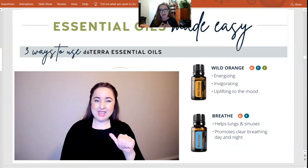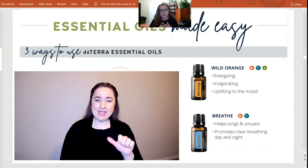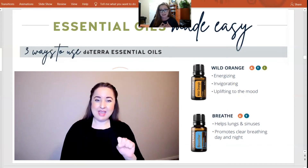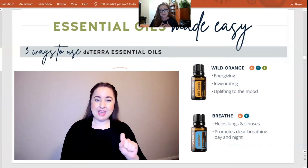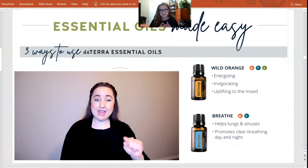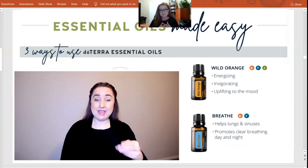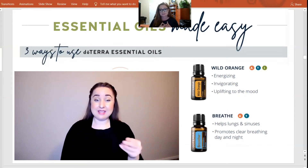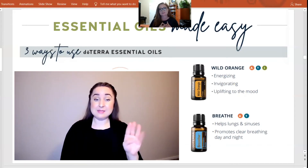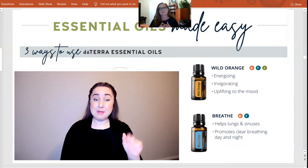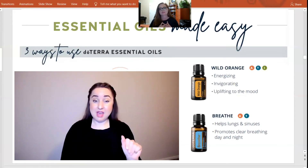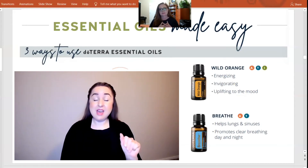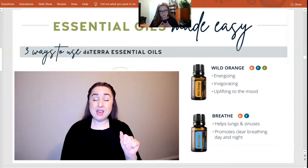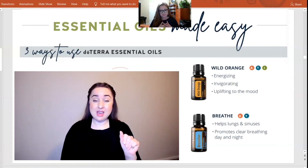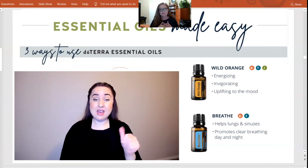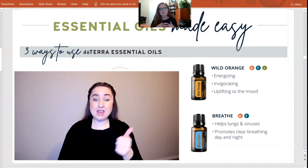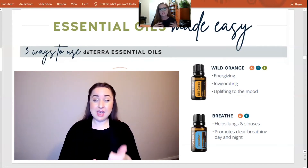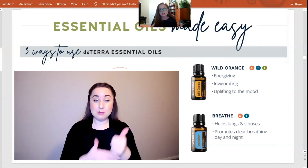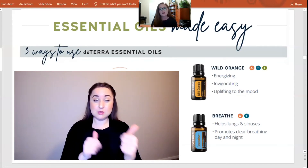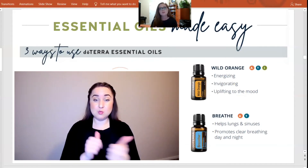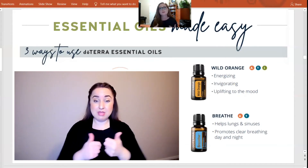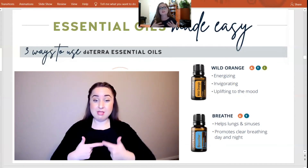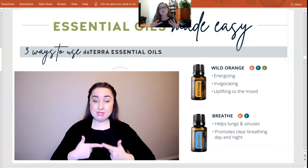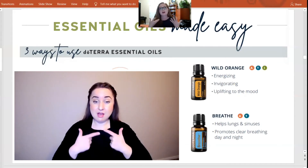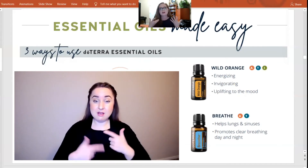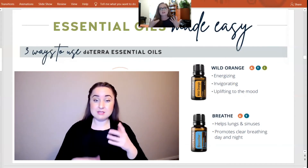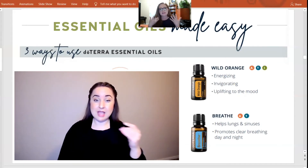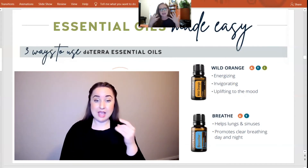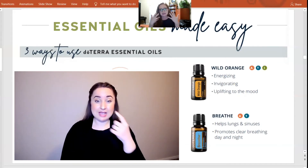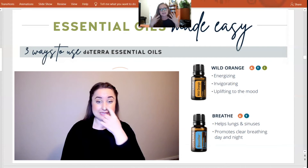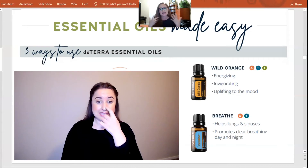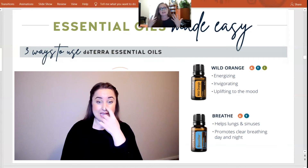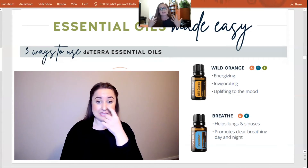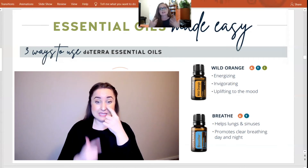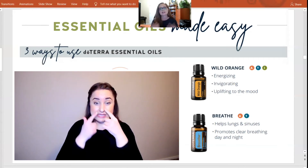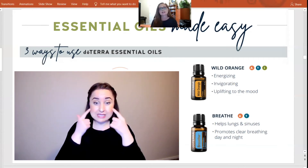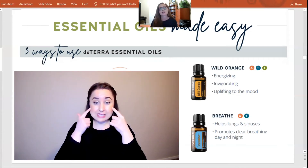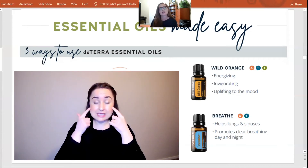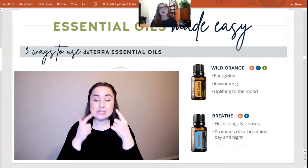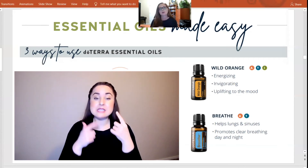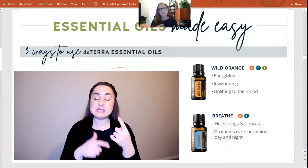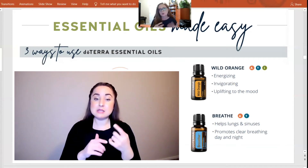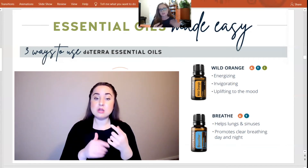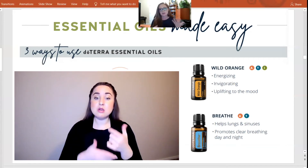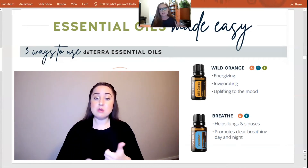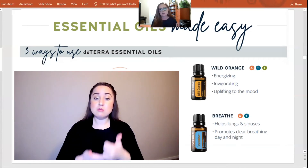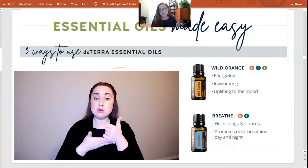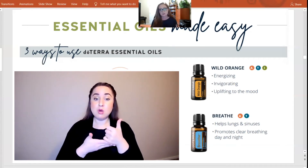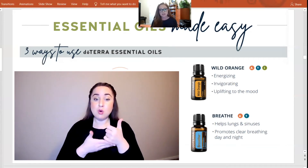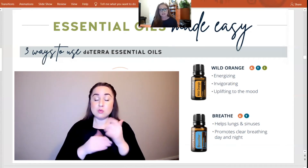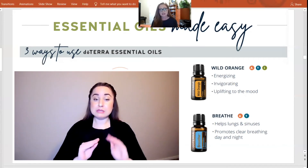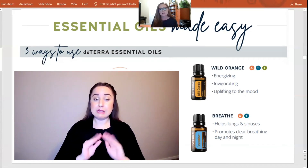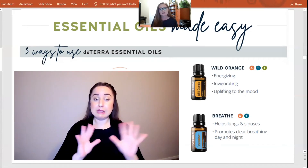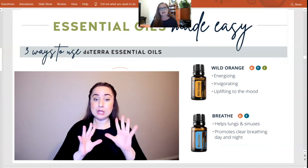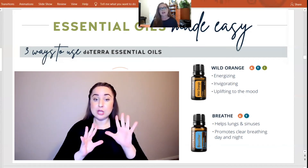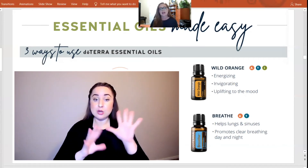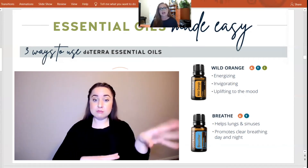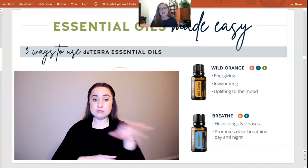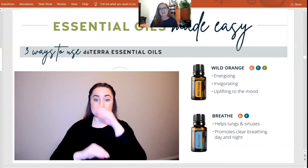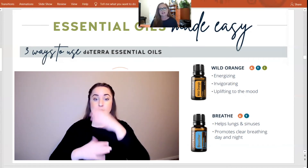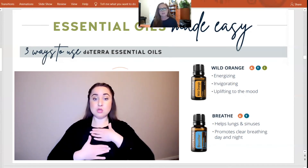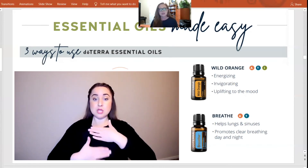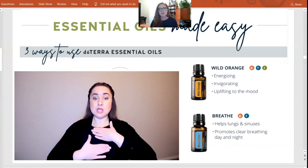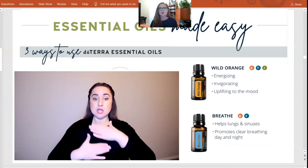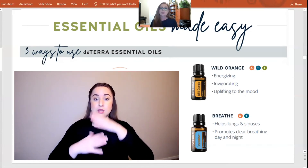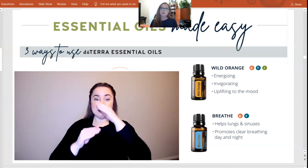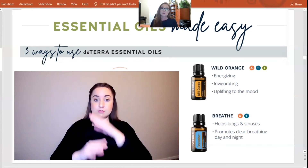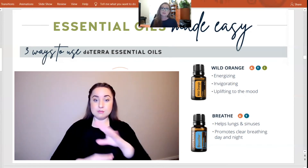asthmatic. It helps with the lungs and the sinuses, promotes clear breathing, and